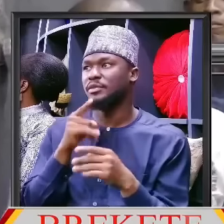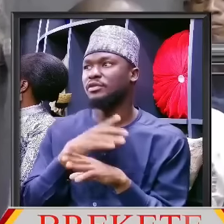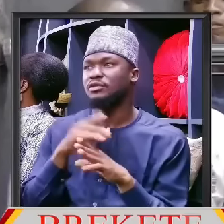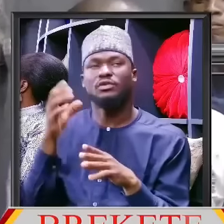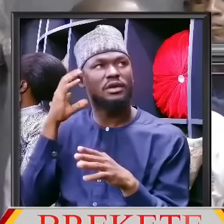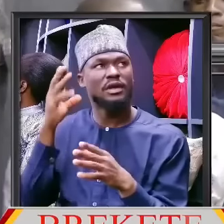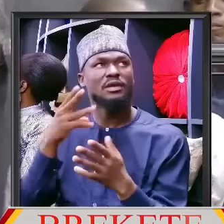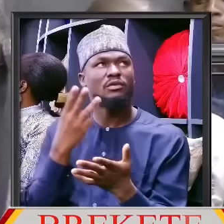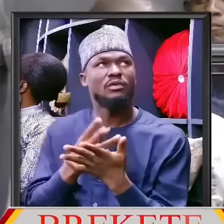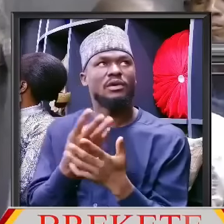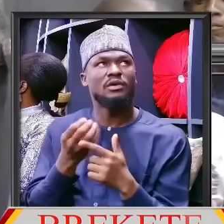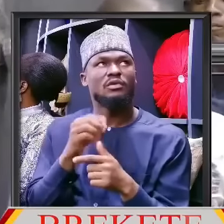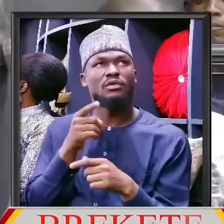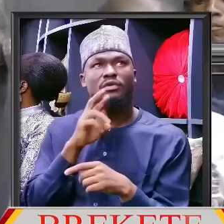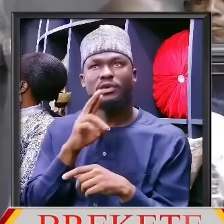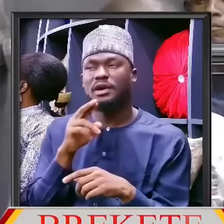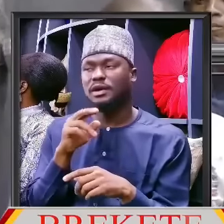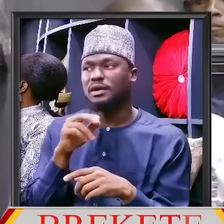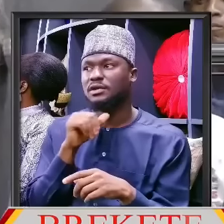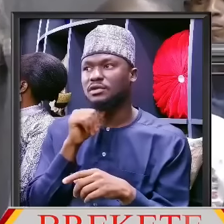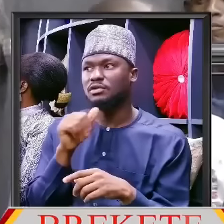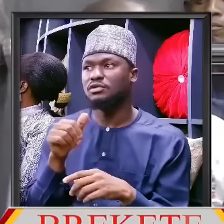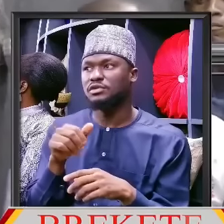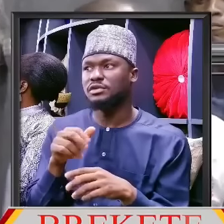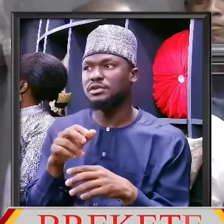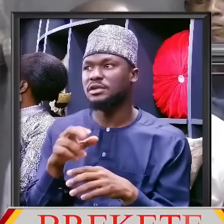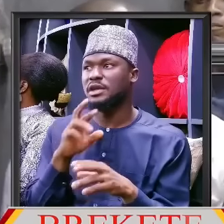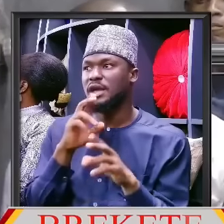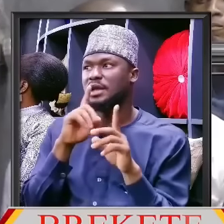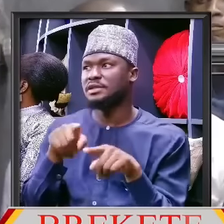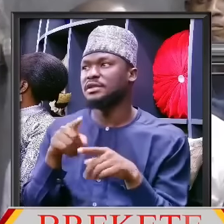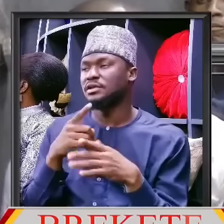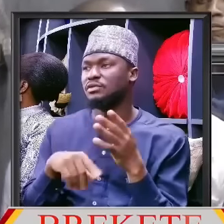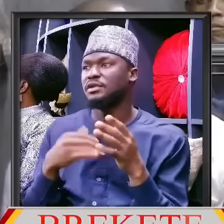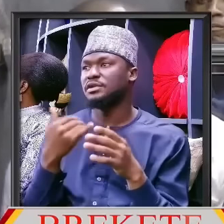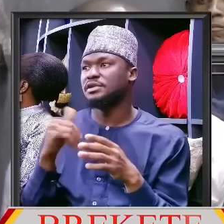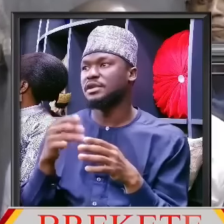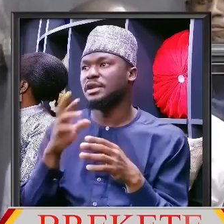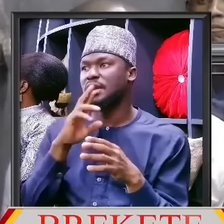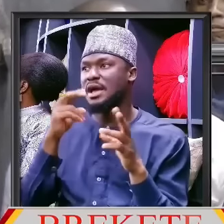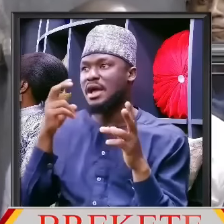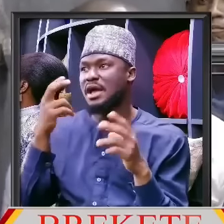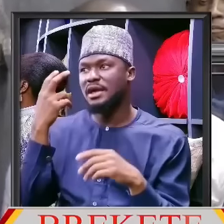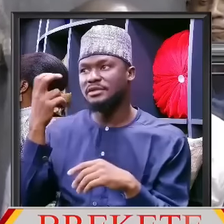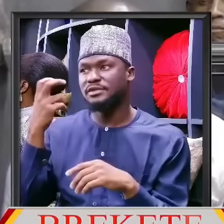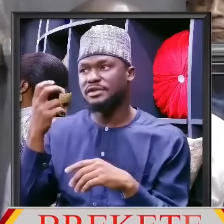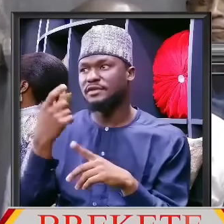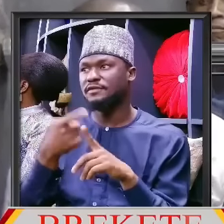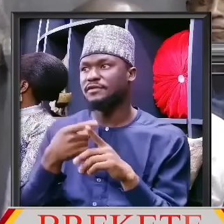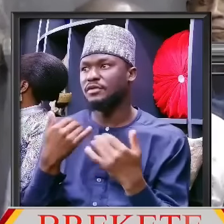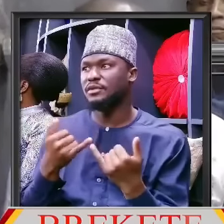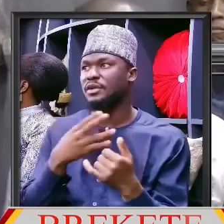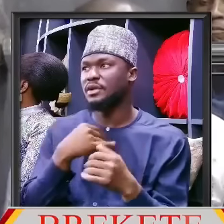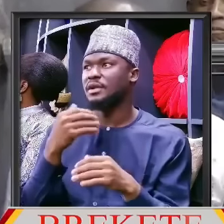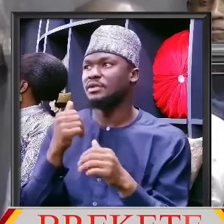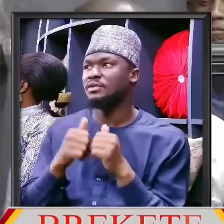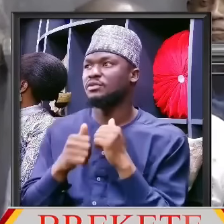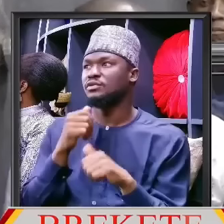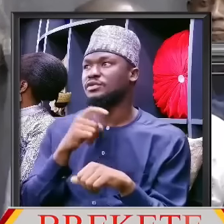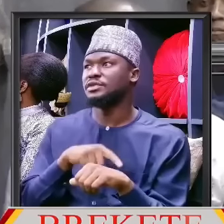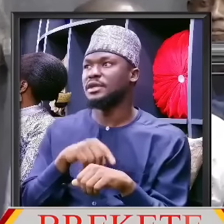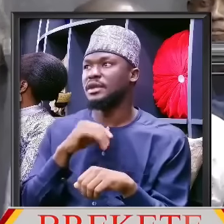know here and well or you they dodge jam. Waiting these people go expect from now until what time go be